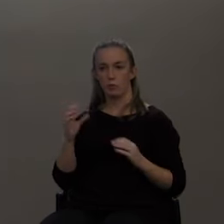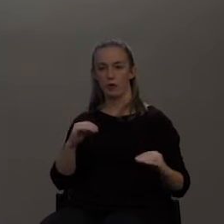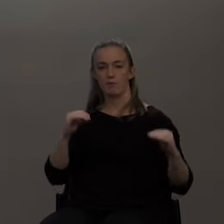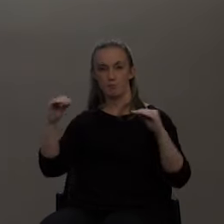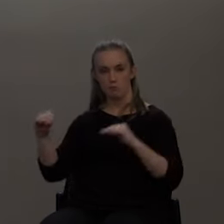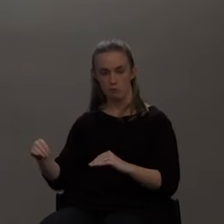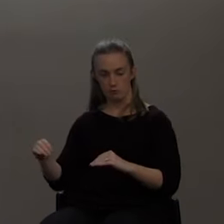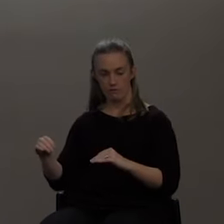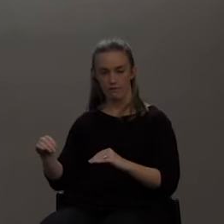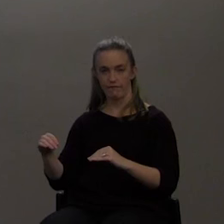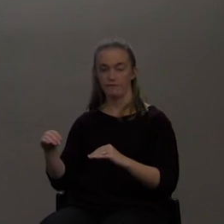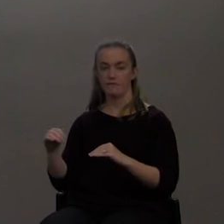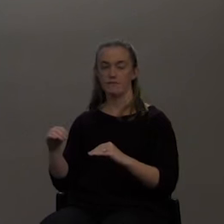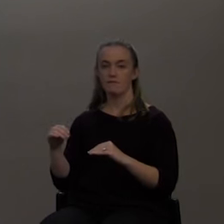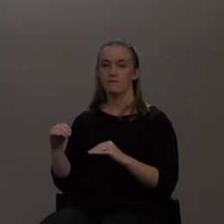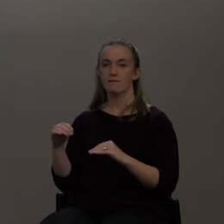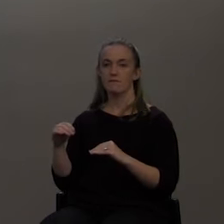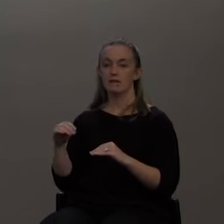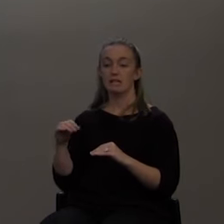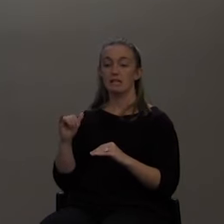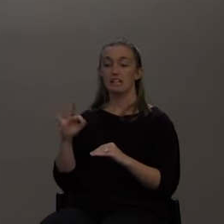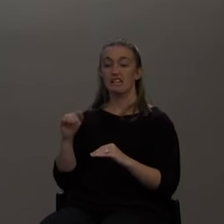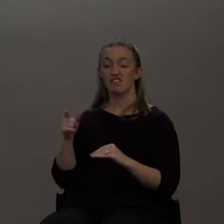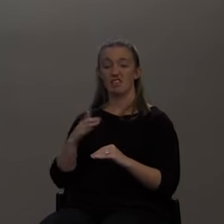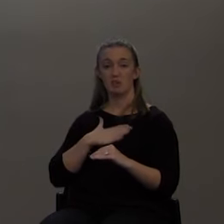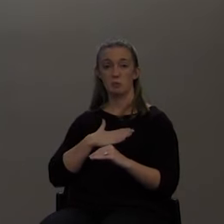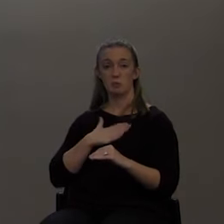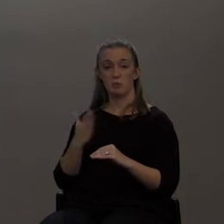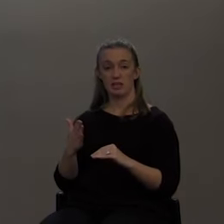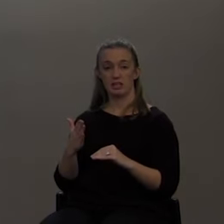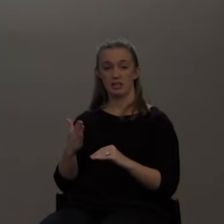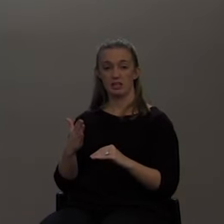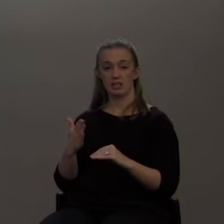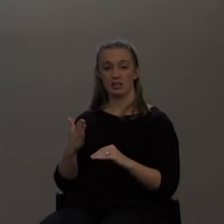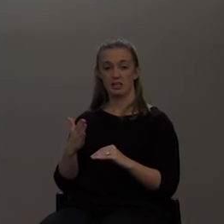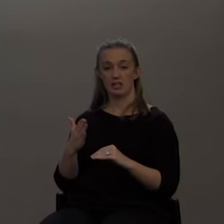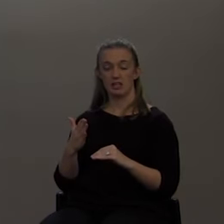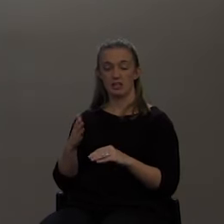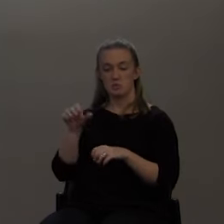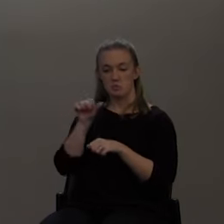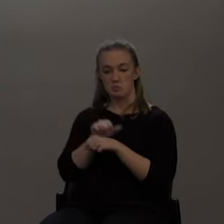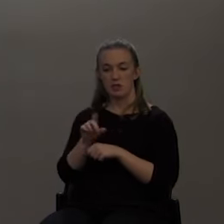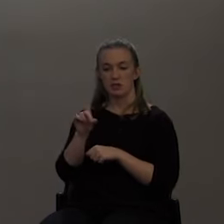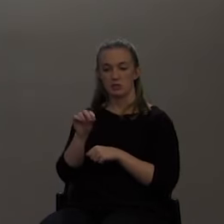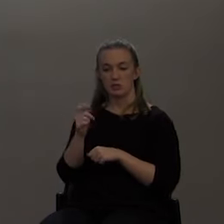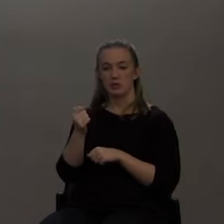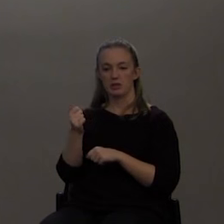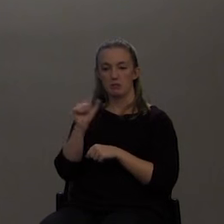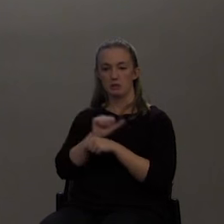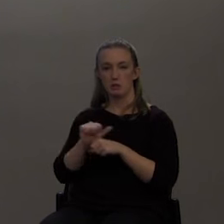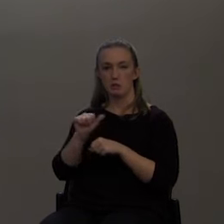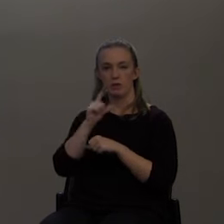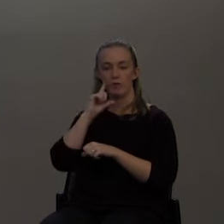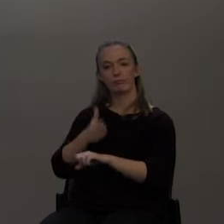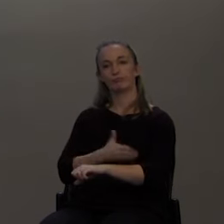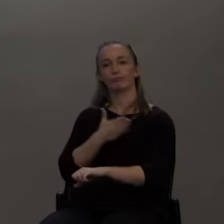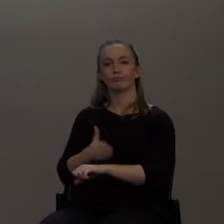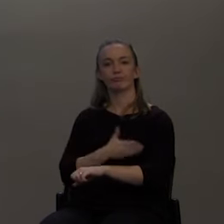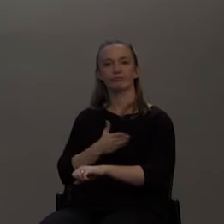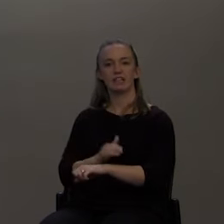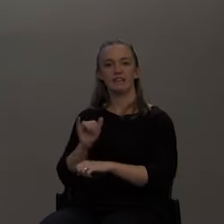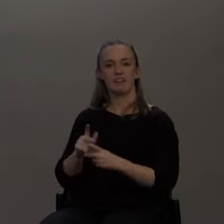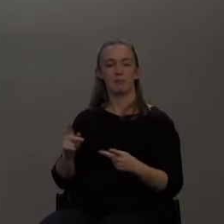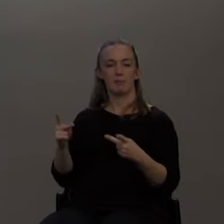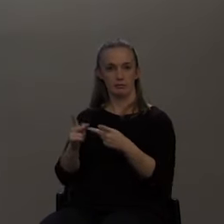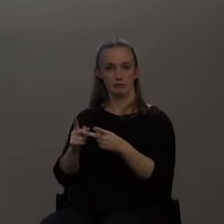locate and whether they're willing to put a little bit of sweat equity in after they've started renting to fix up the place. So there